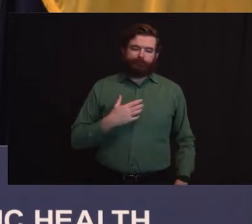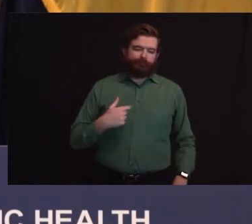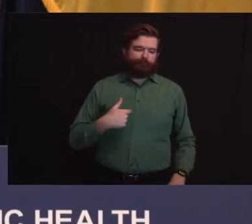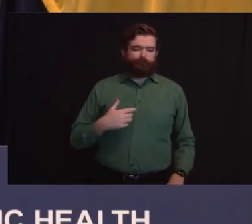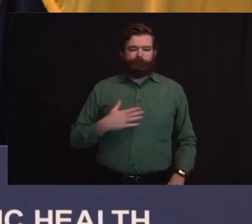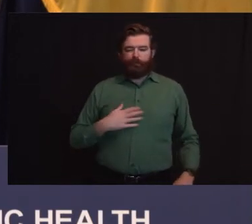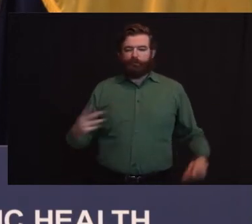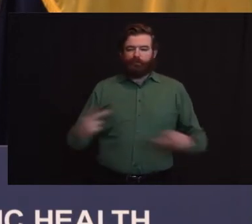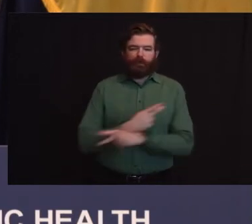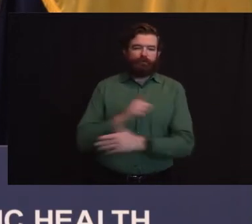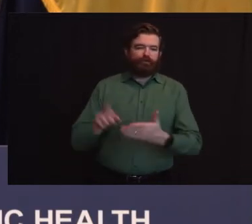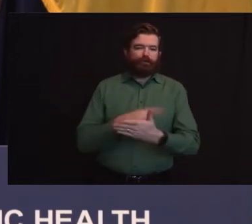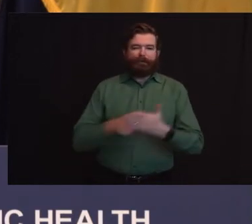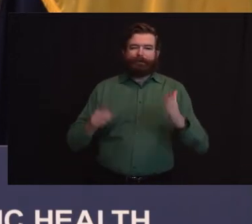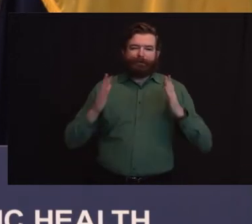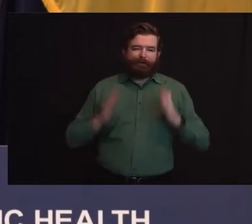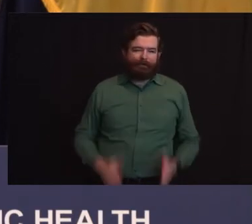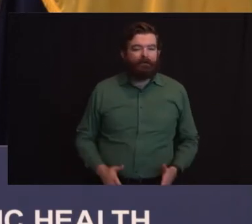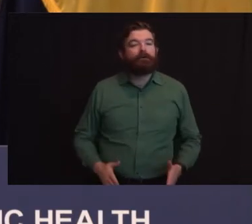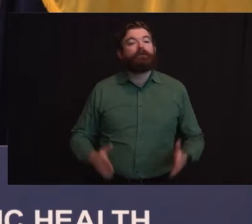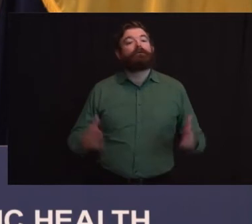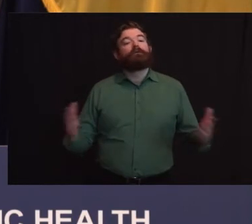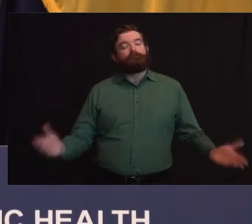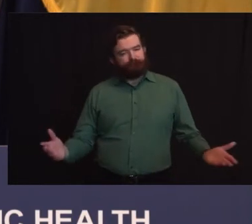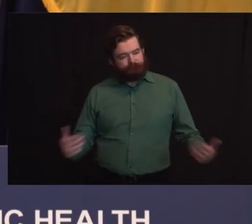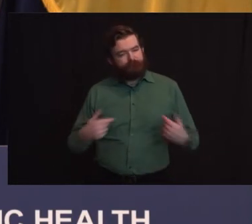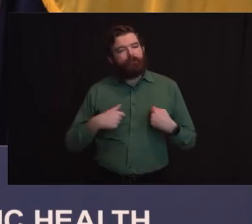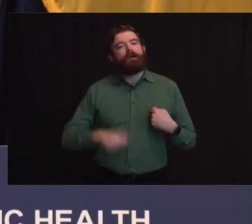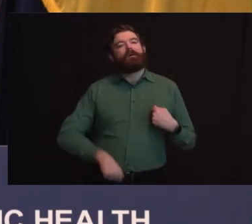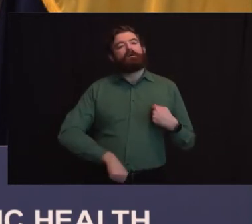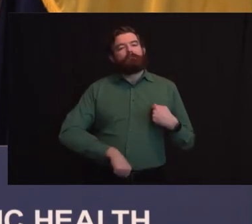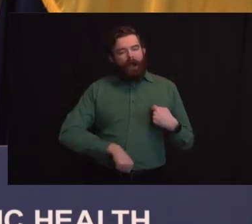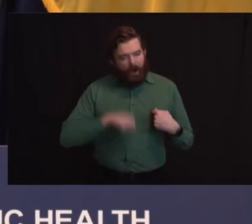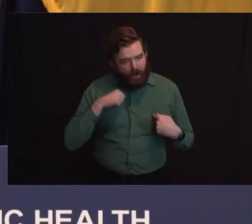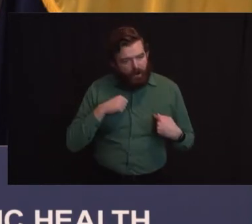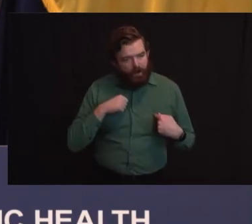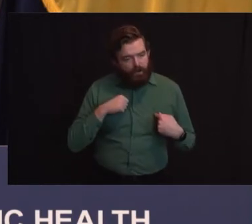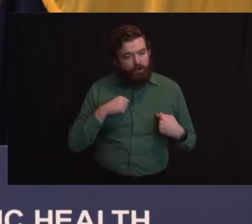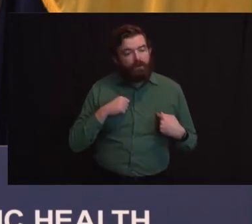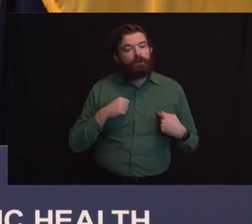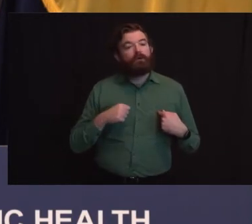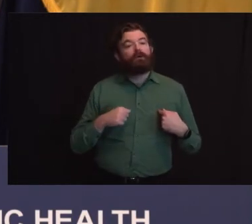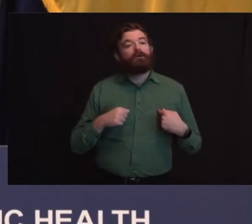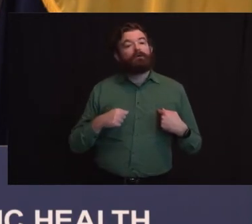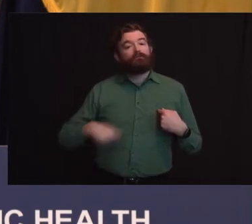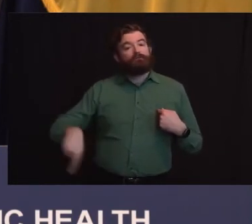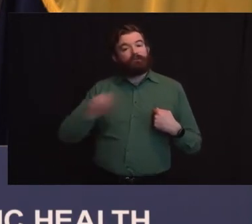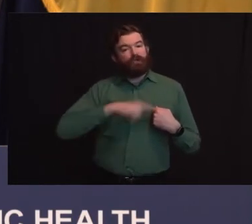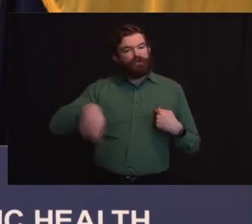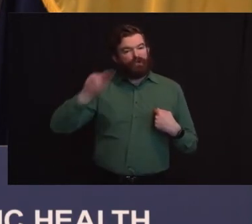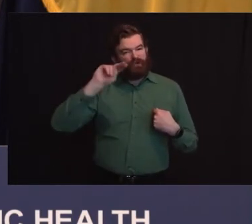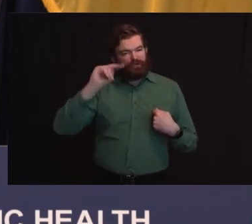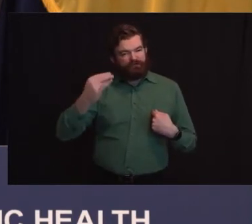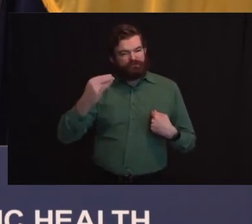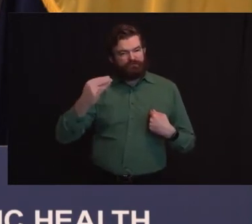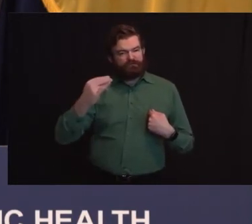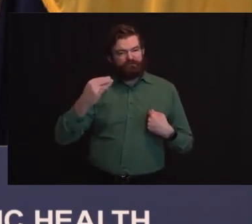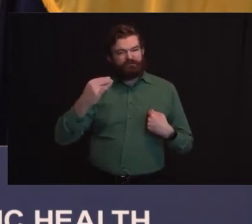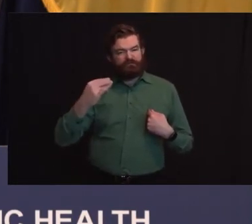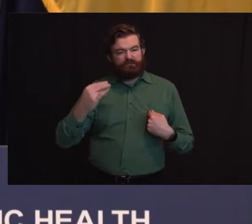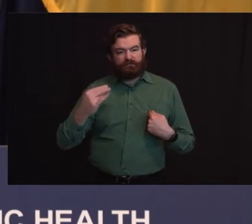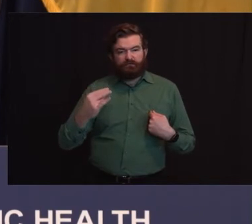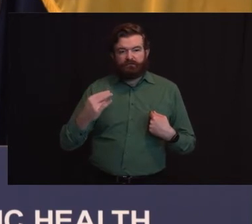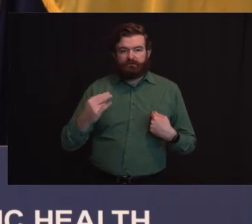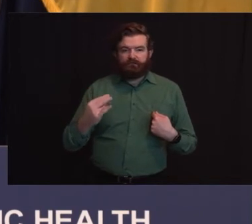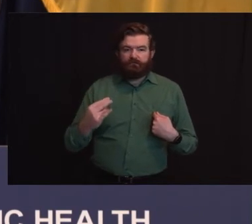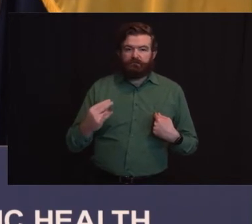that. I'm proud of the fact, we were the last state in America to open up indoors. We opened